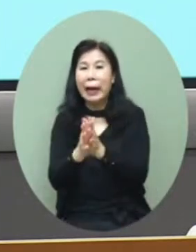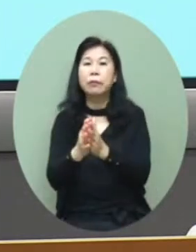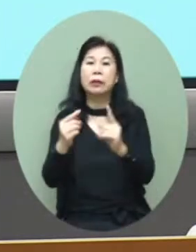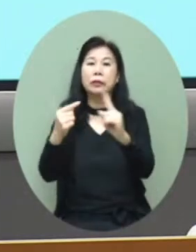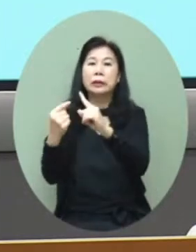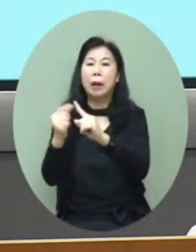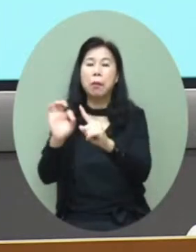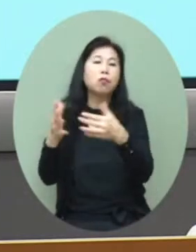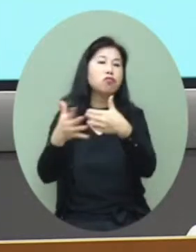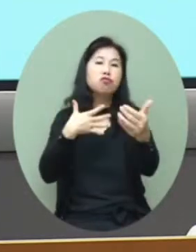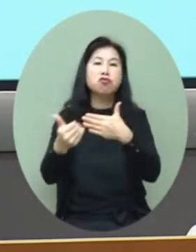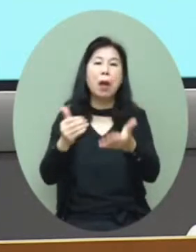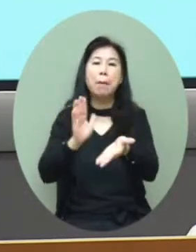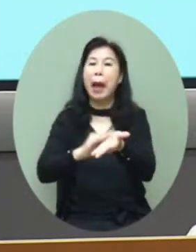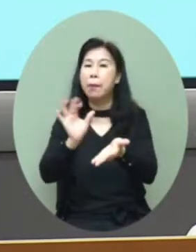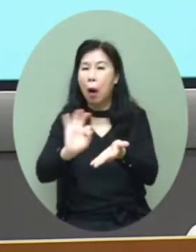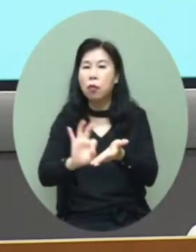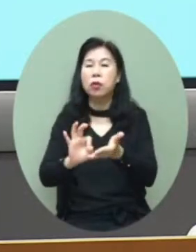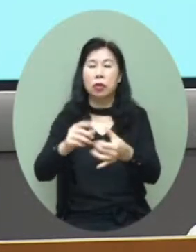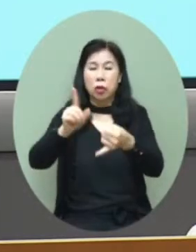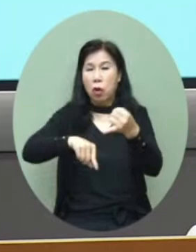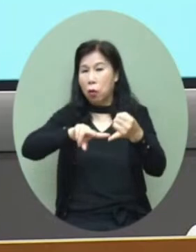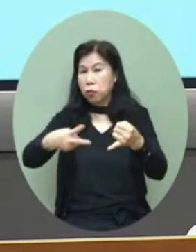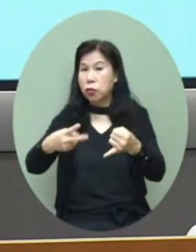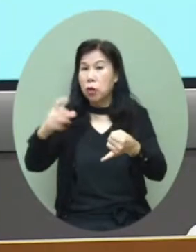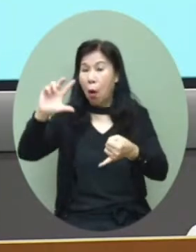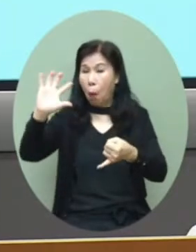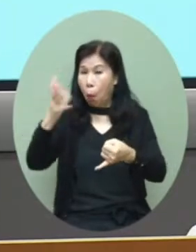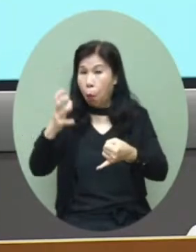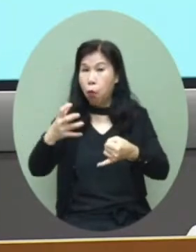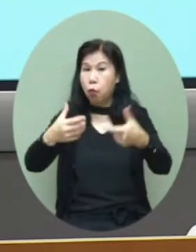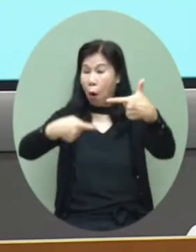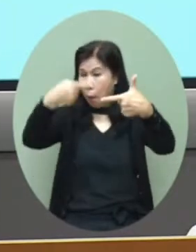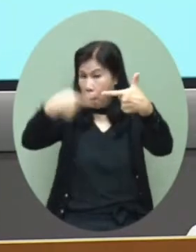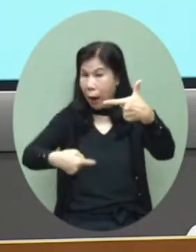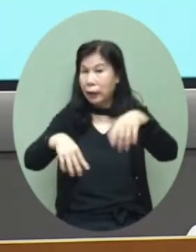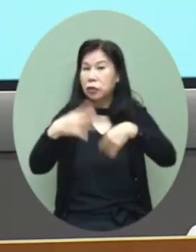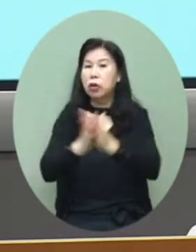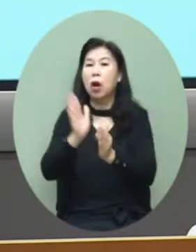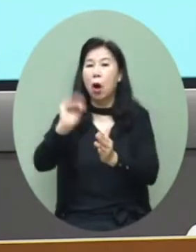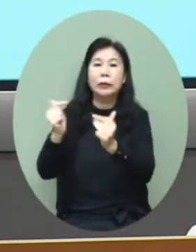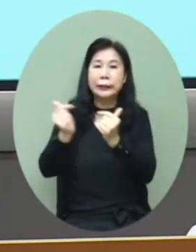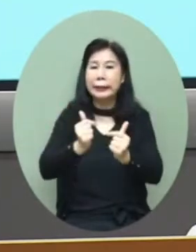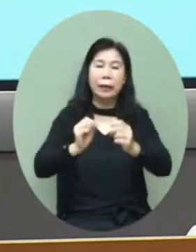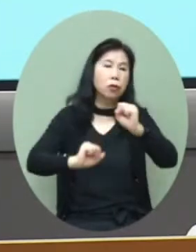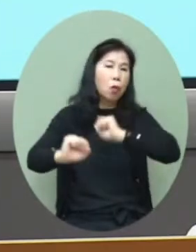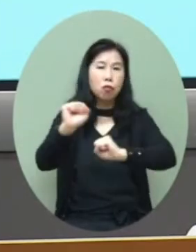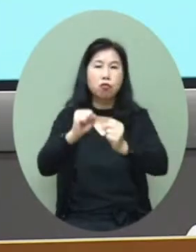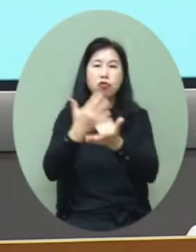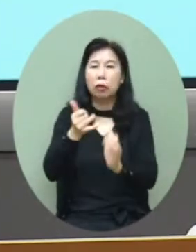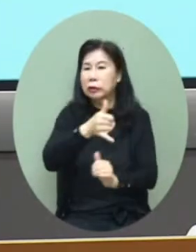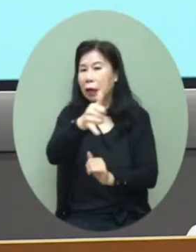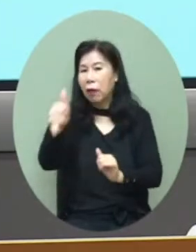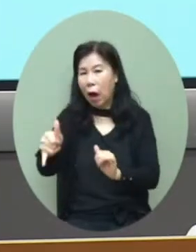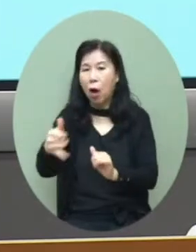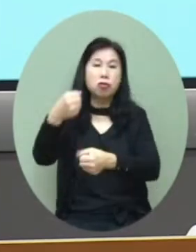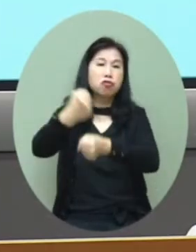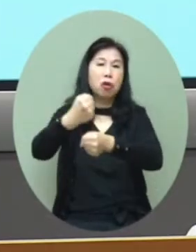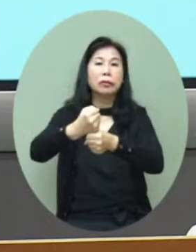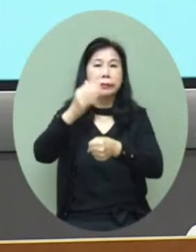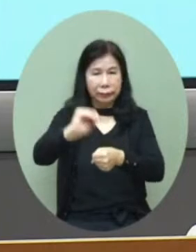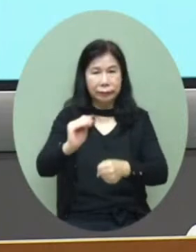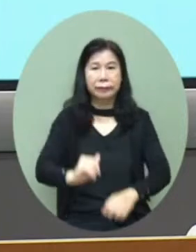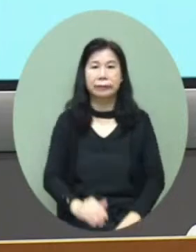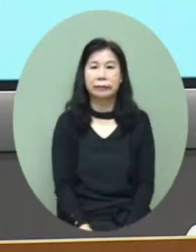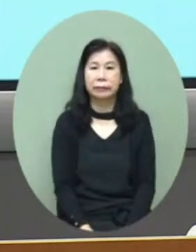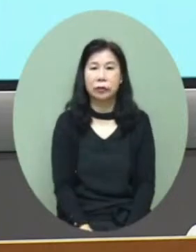as to allow some social activities, provided that they do not take part in